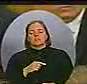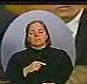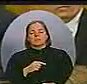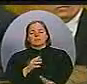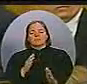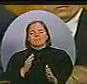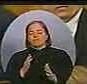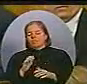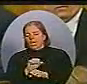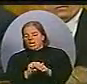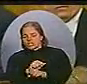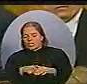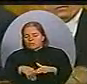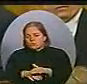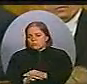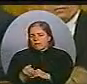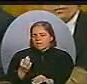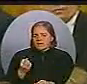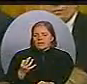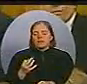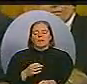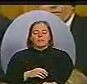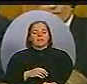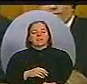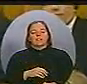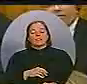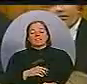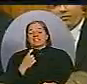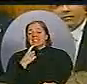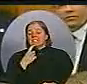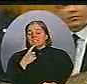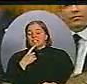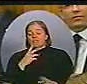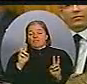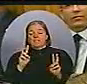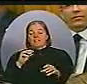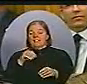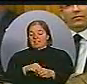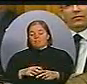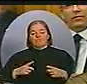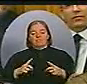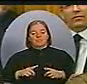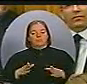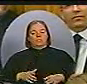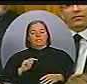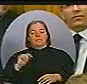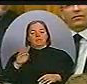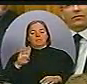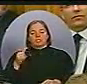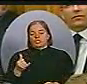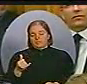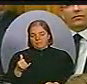Independent Electoral Boundary Commission for Ontario. And it says of him, This was the first hint of what the commission considers to be